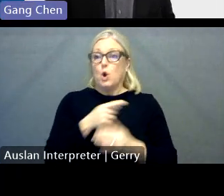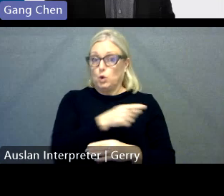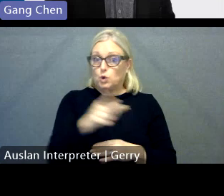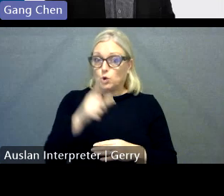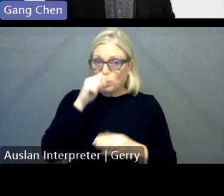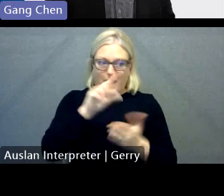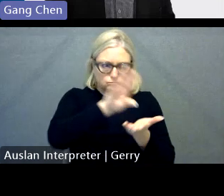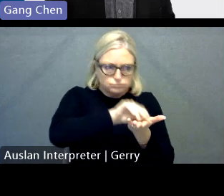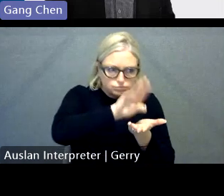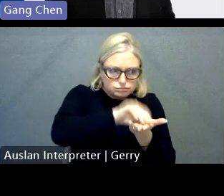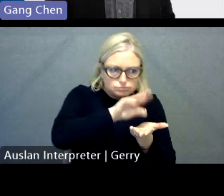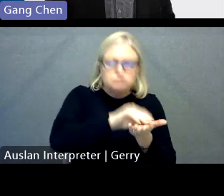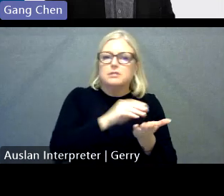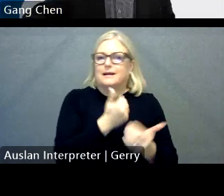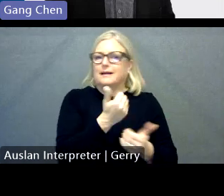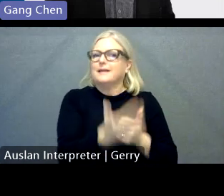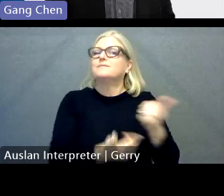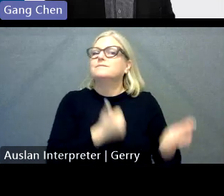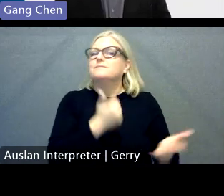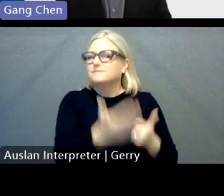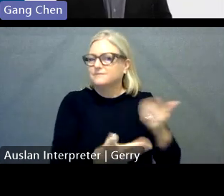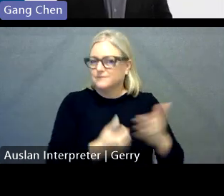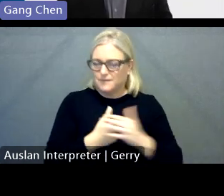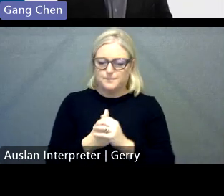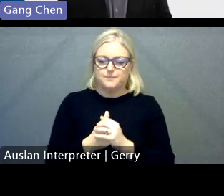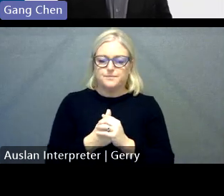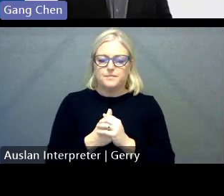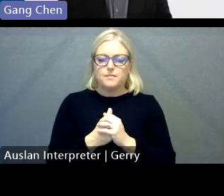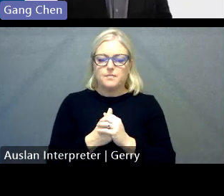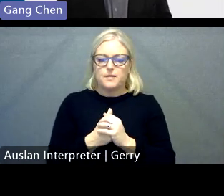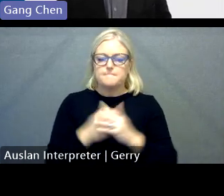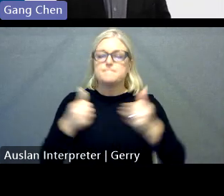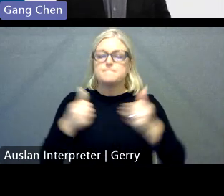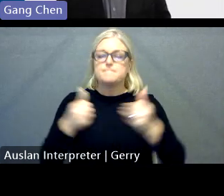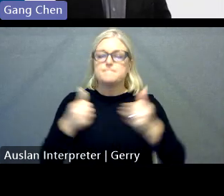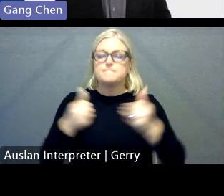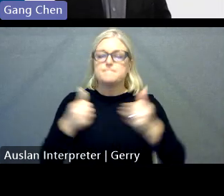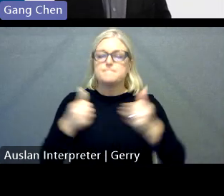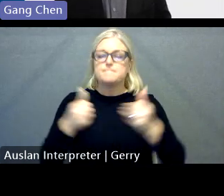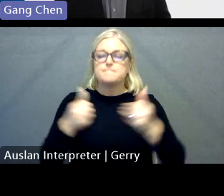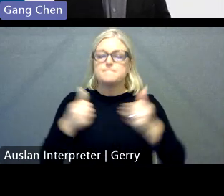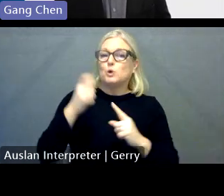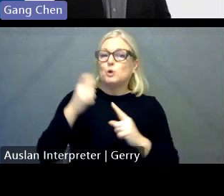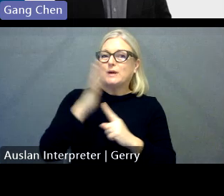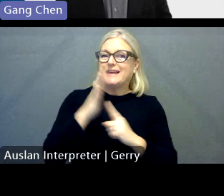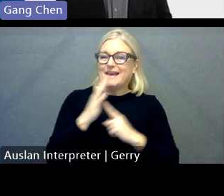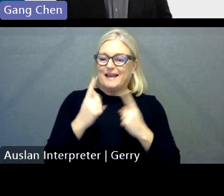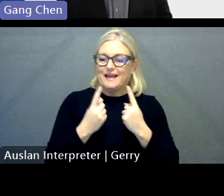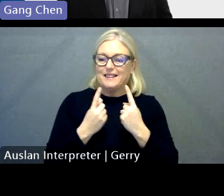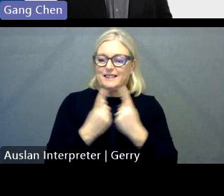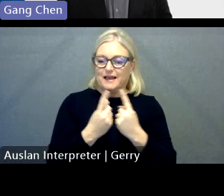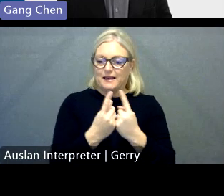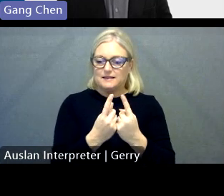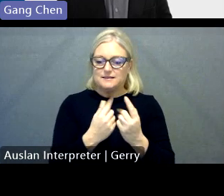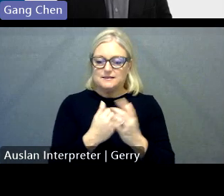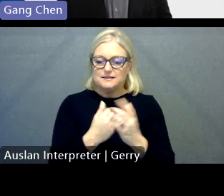but I will briefly mention a few key things. First, we have been developing